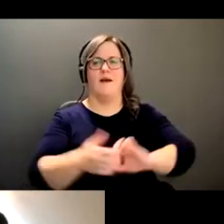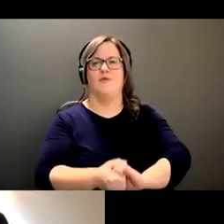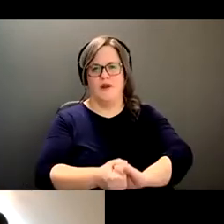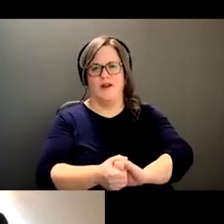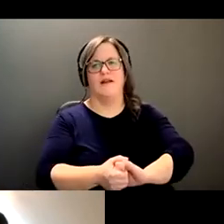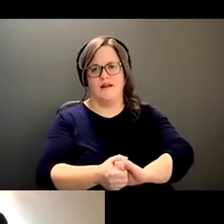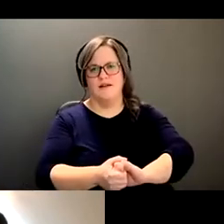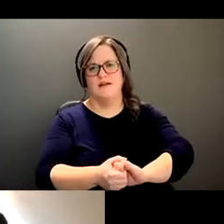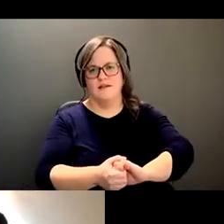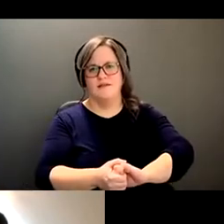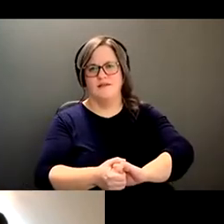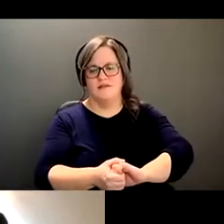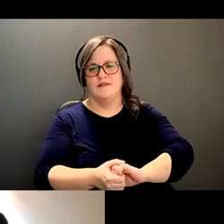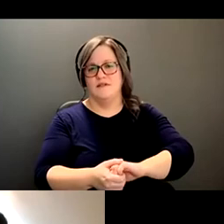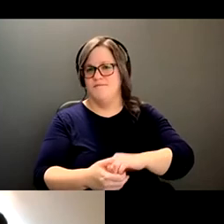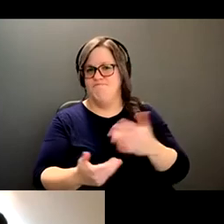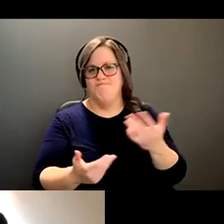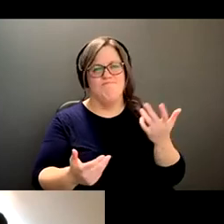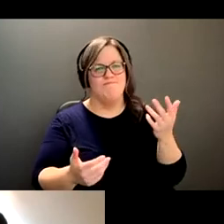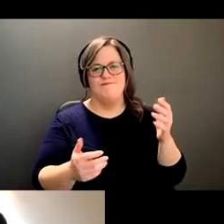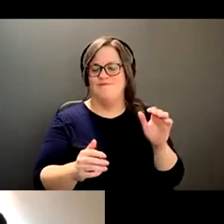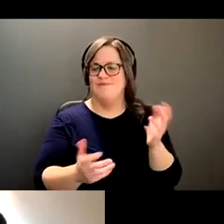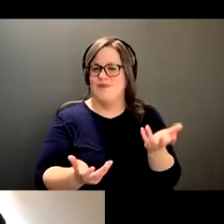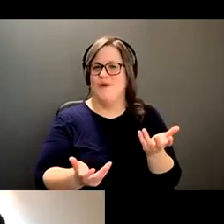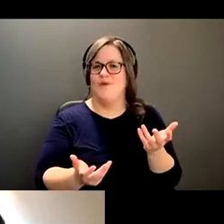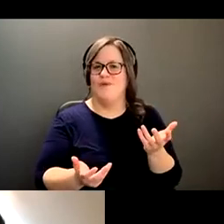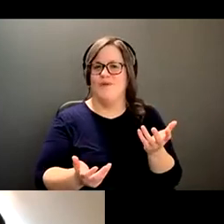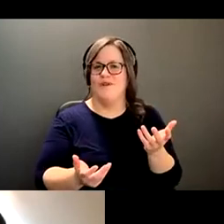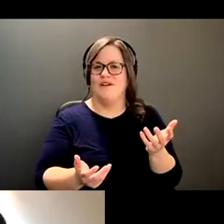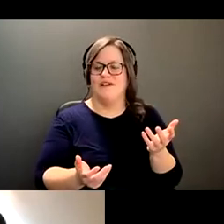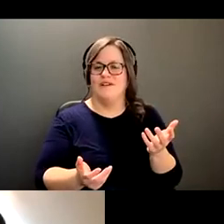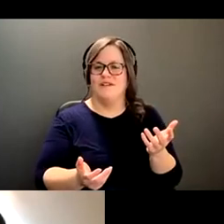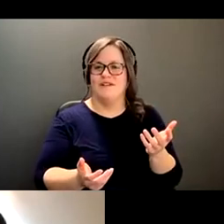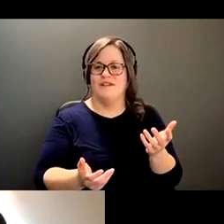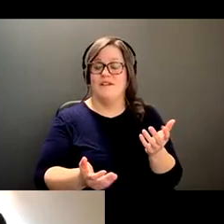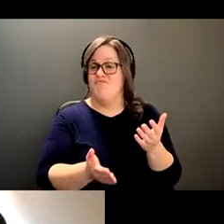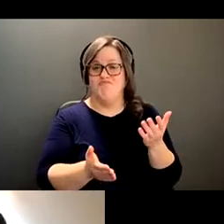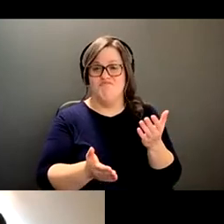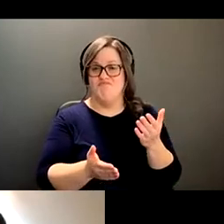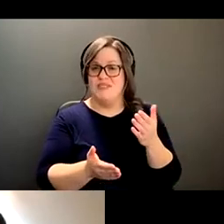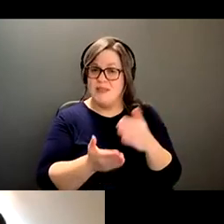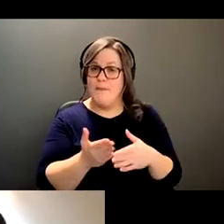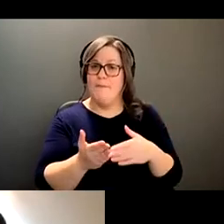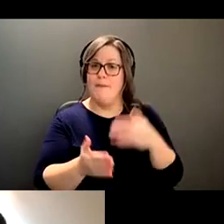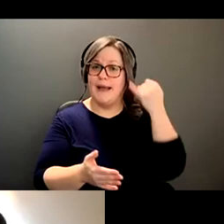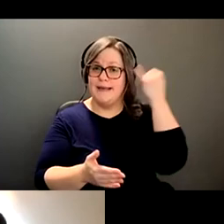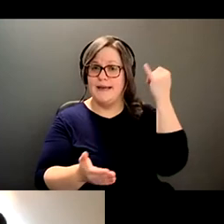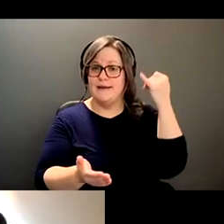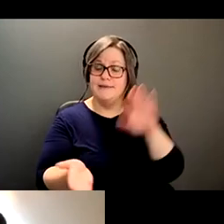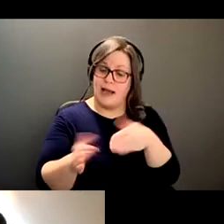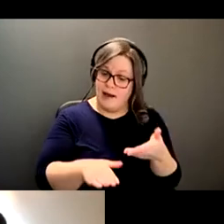possibilities of different forms. Yes. And some will die, some will come back, and it just keeps